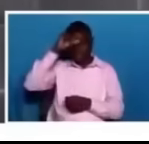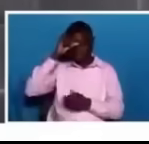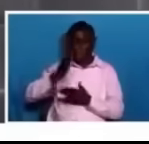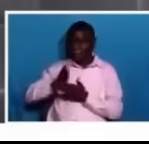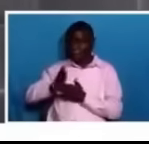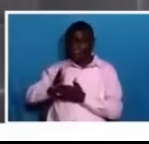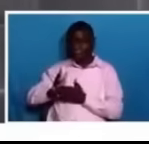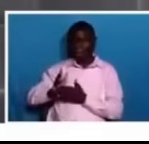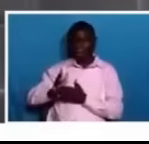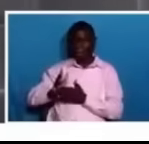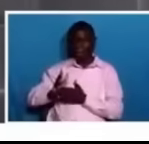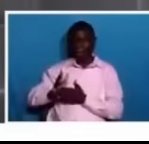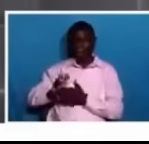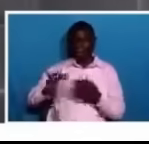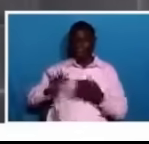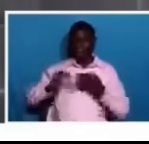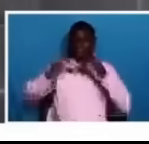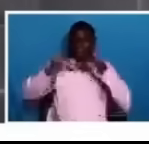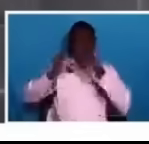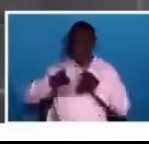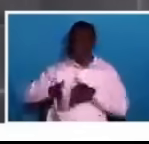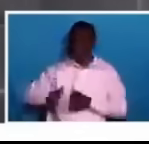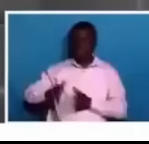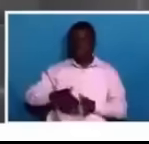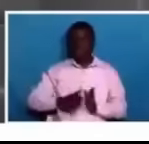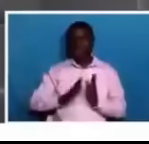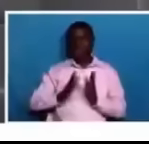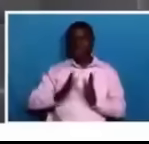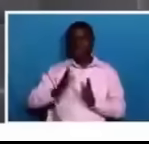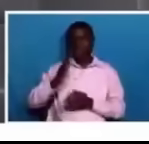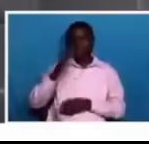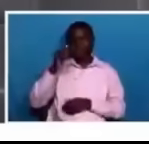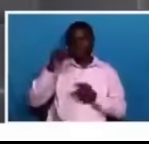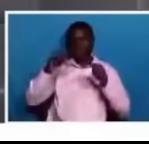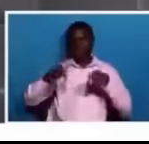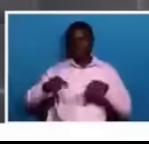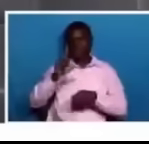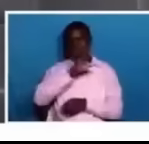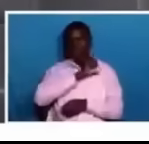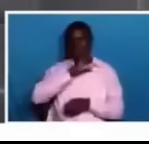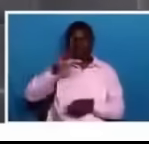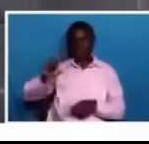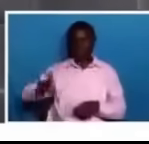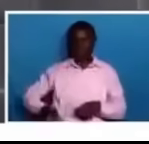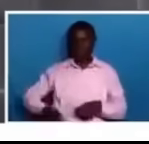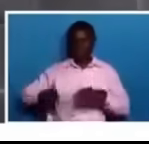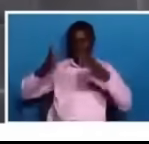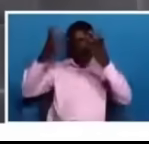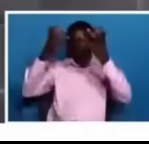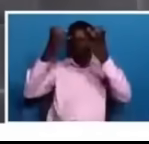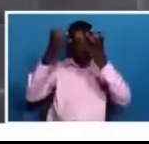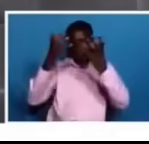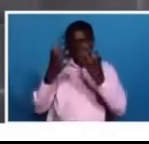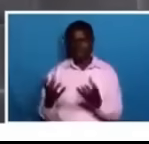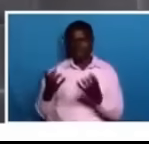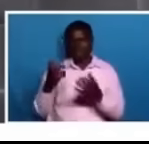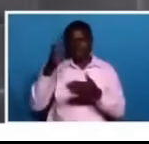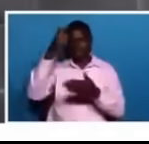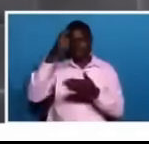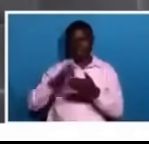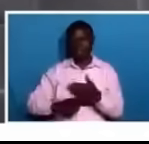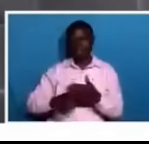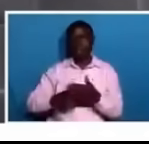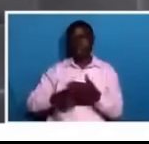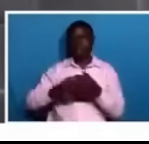high taxation. But today, the load of taxation is becoming heavier and heavier.